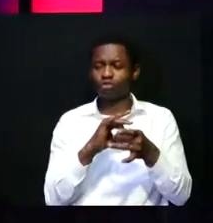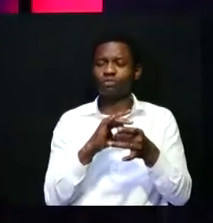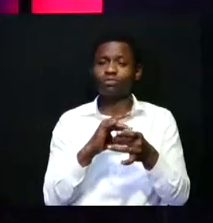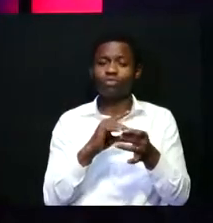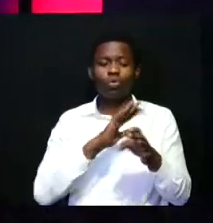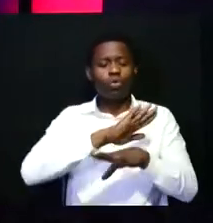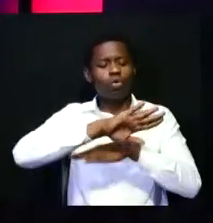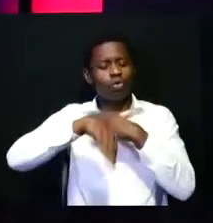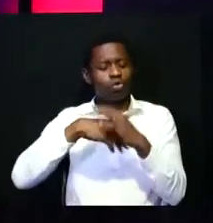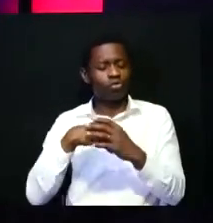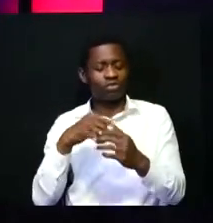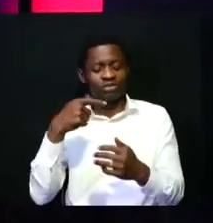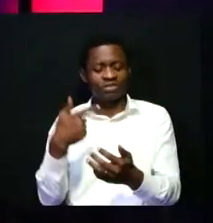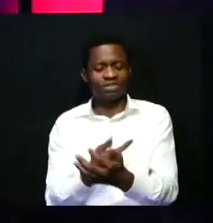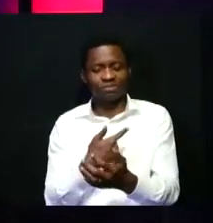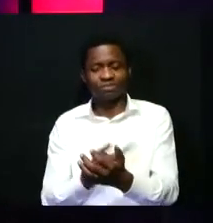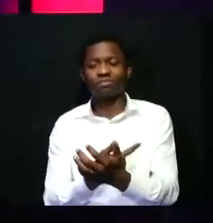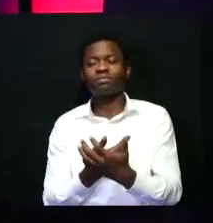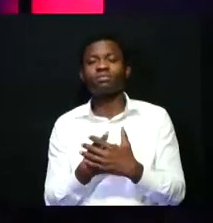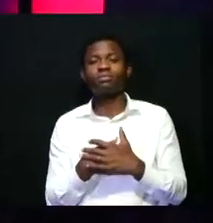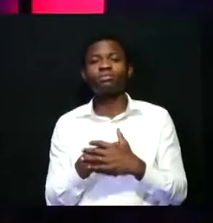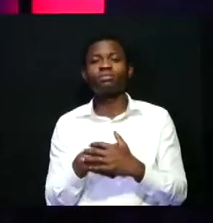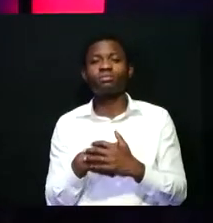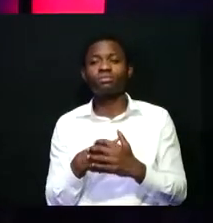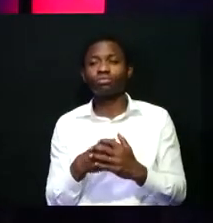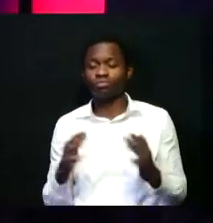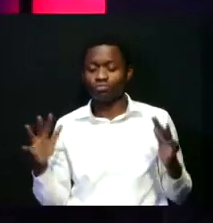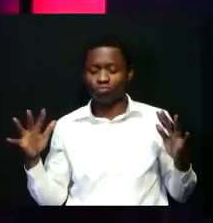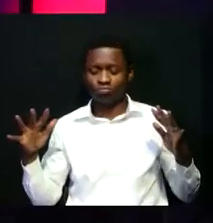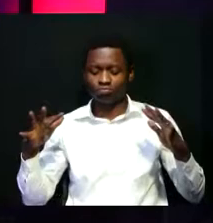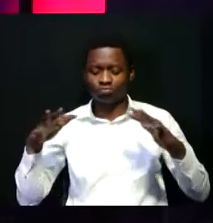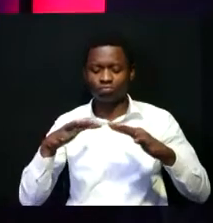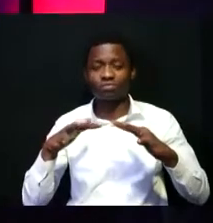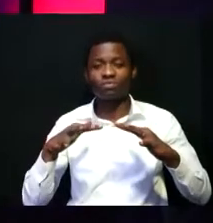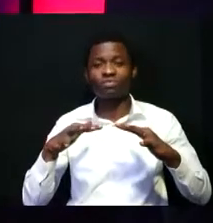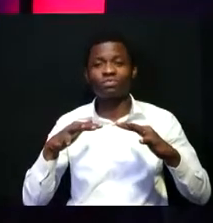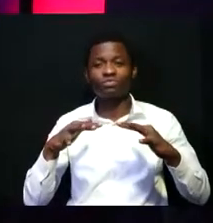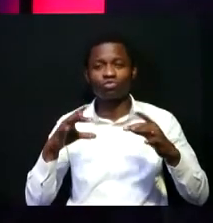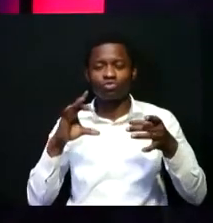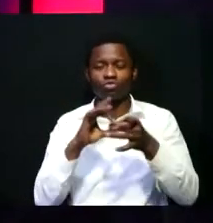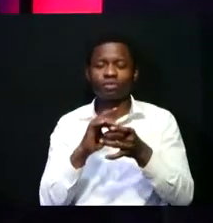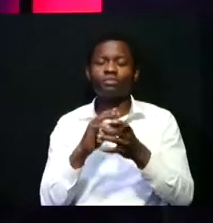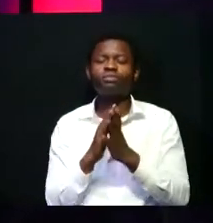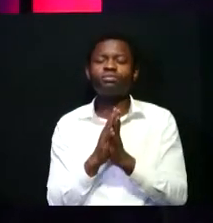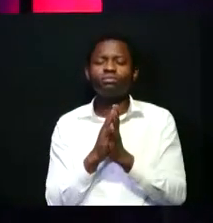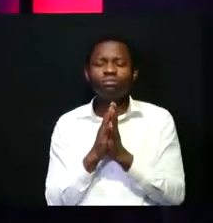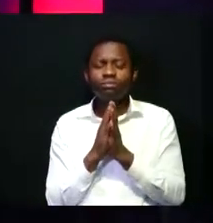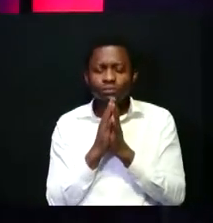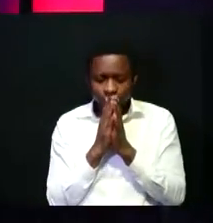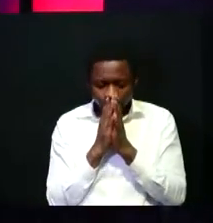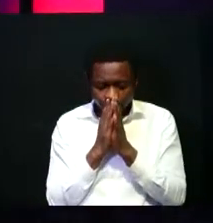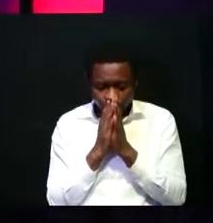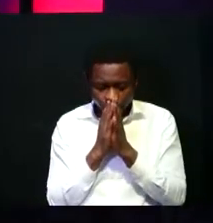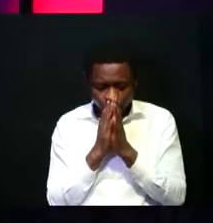all over, to come together with our ministers. And